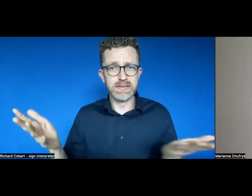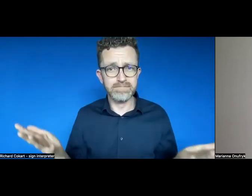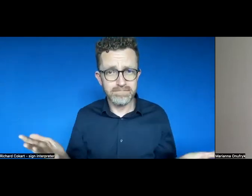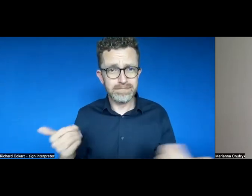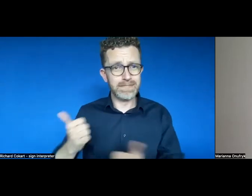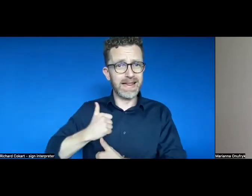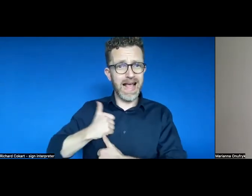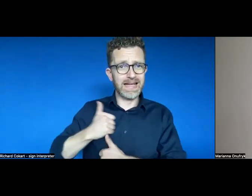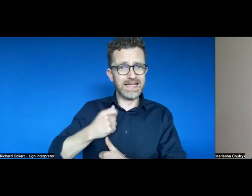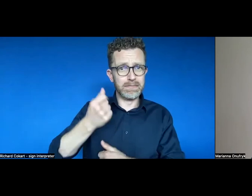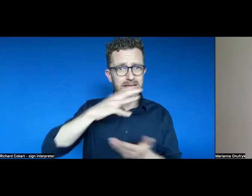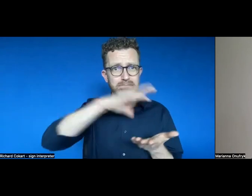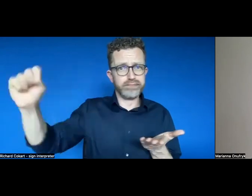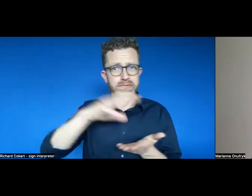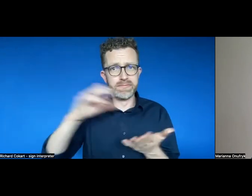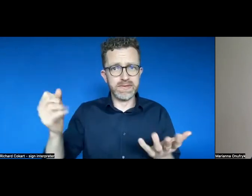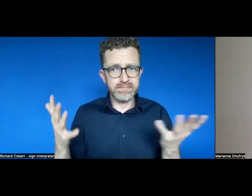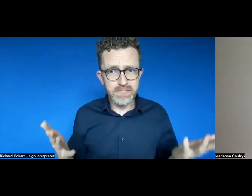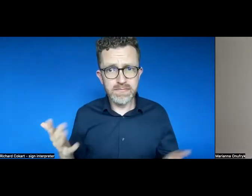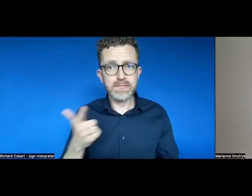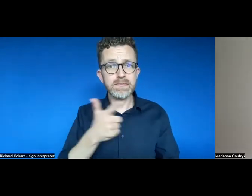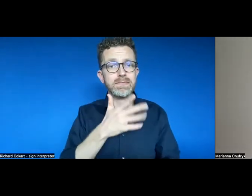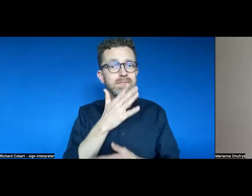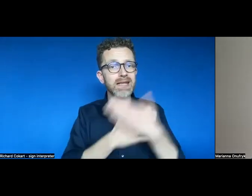but. And so